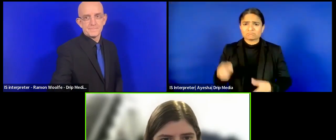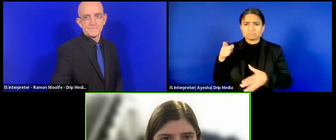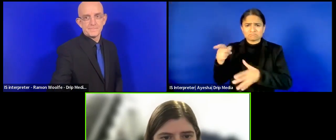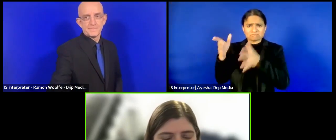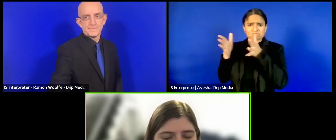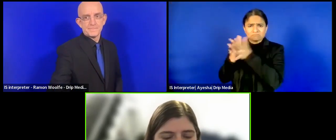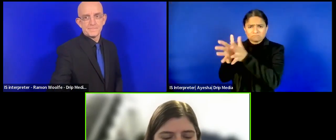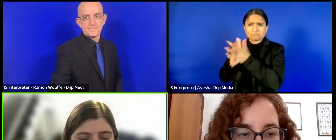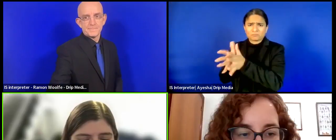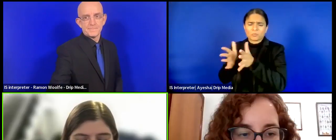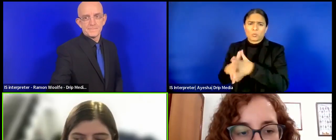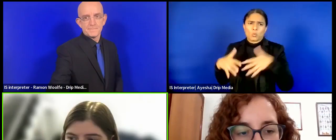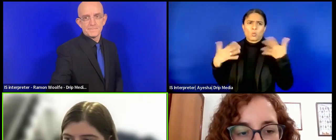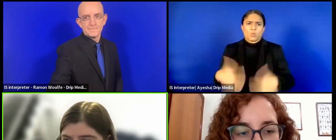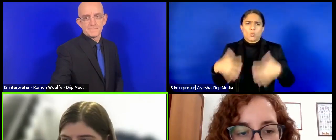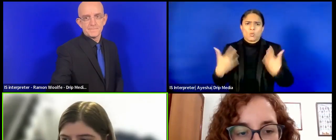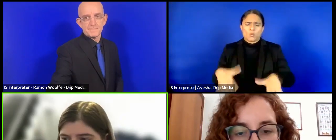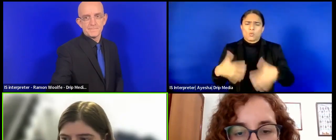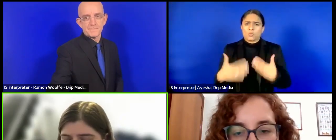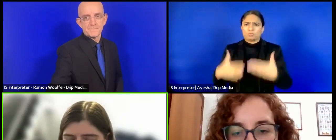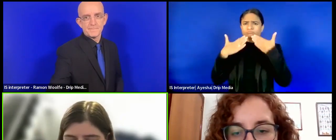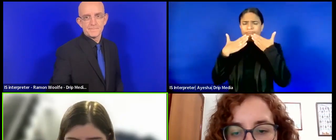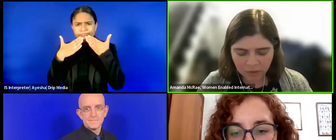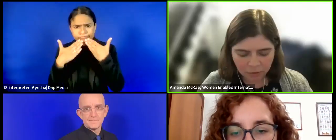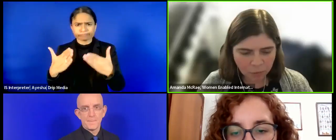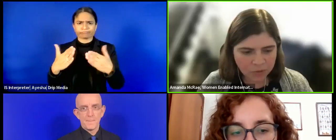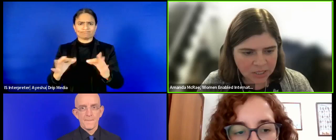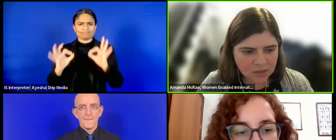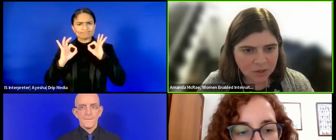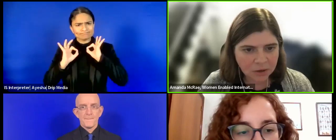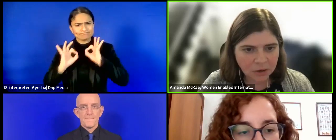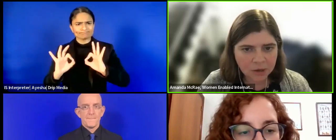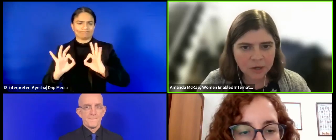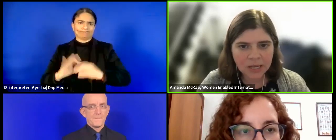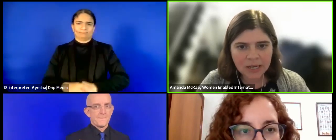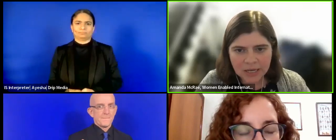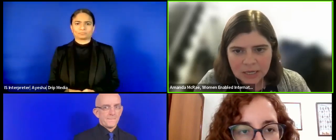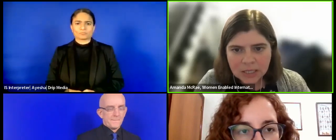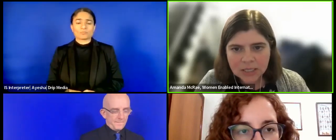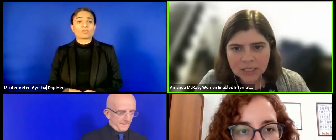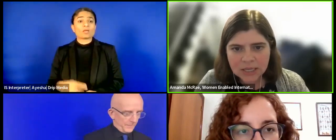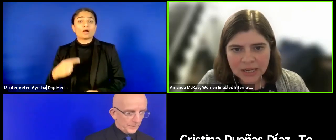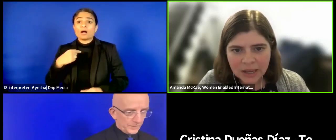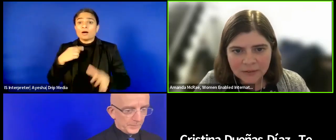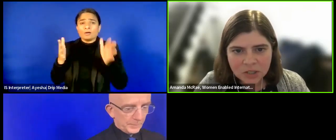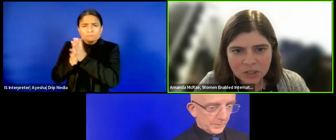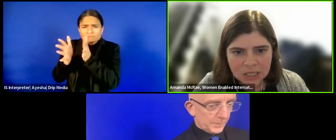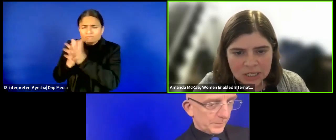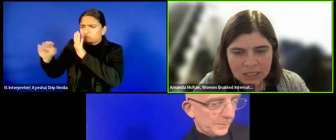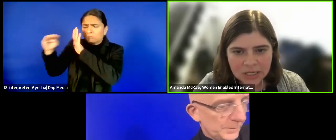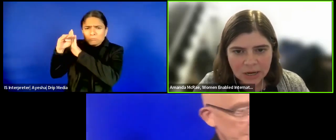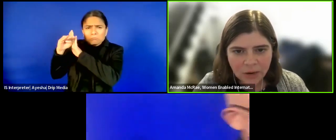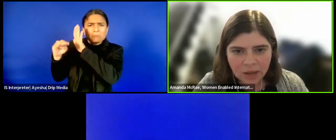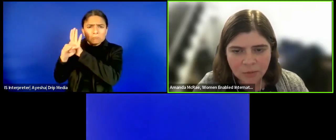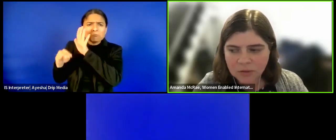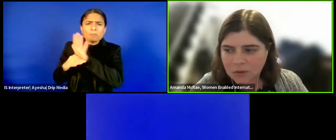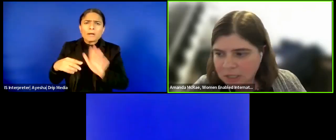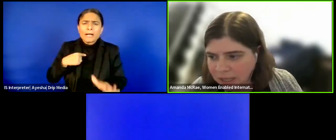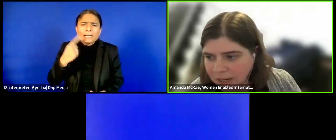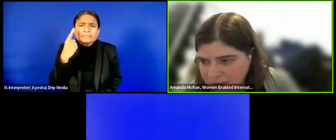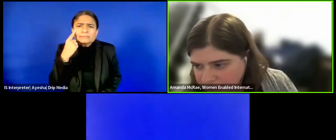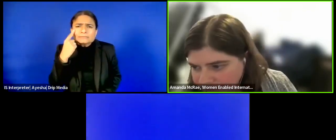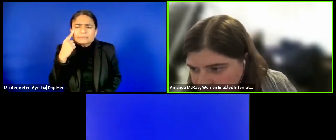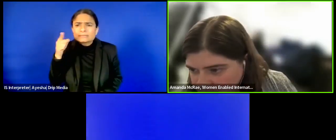as well. I want to check in with our opening speaker, Gedi, to see if she is now able